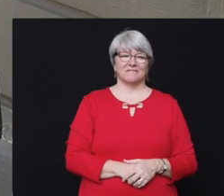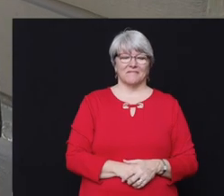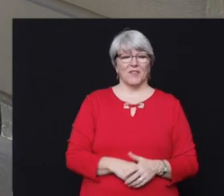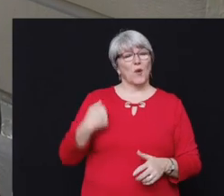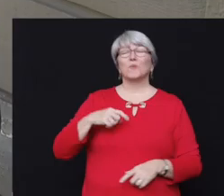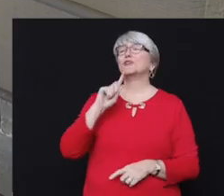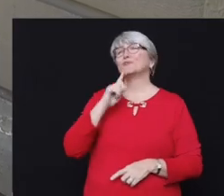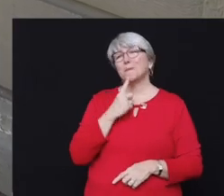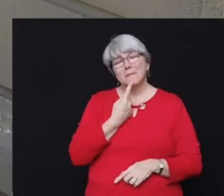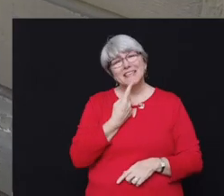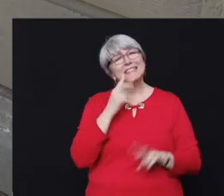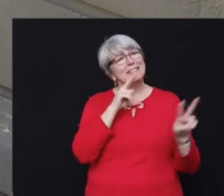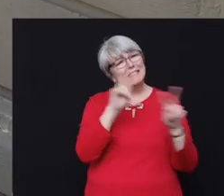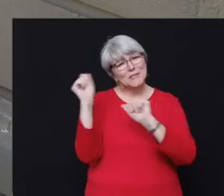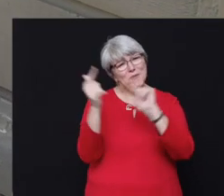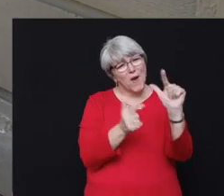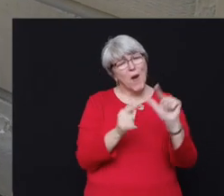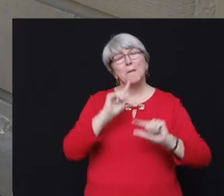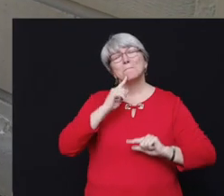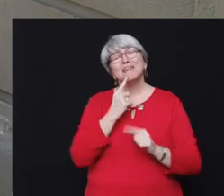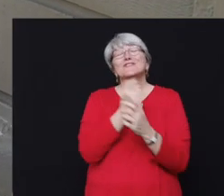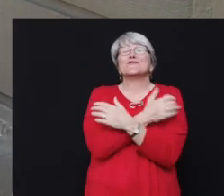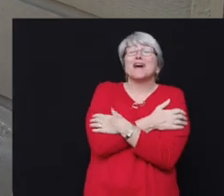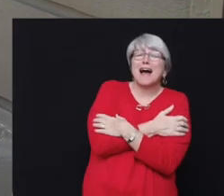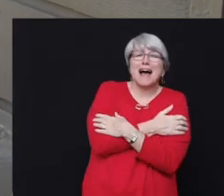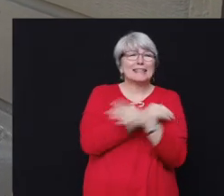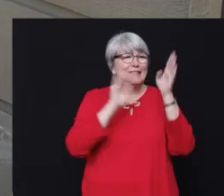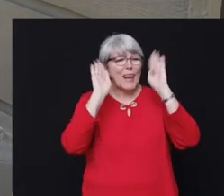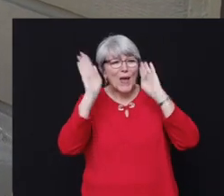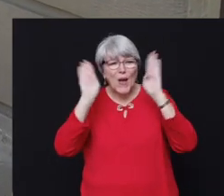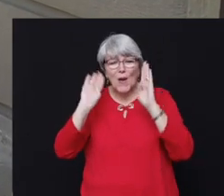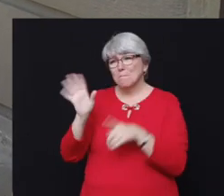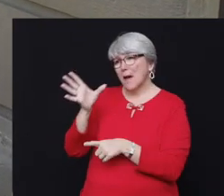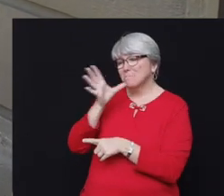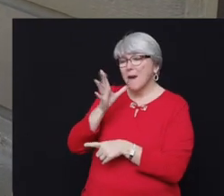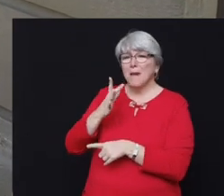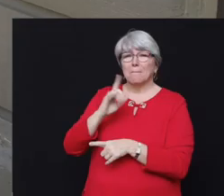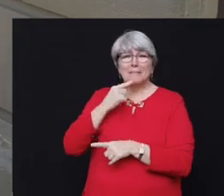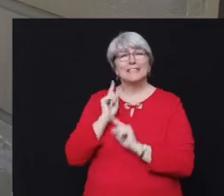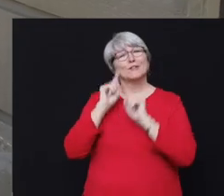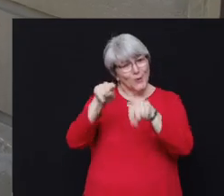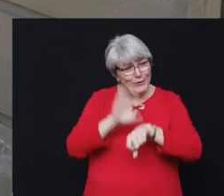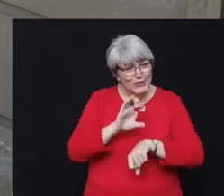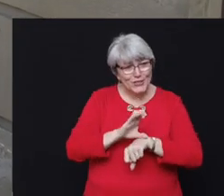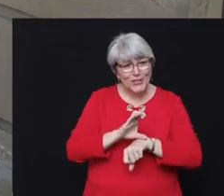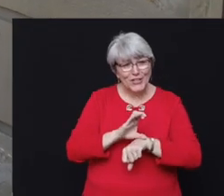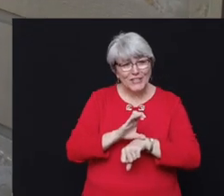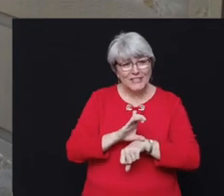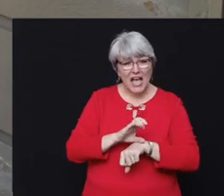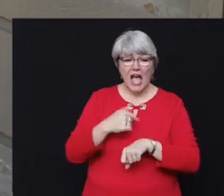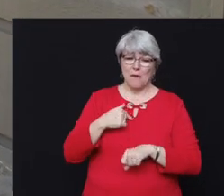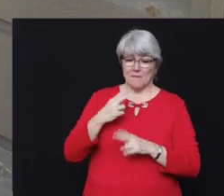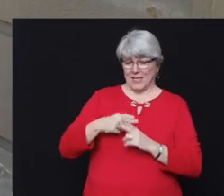We sure missed seeing everybody and missing your hugs and hellos. And Mama misses going to church. I'm